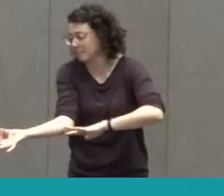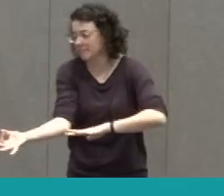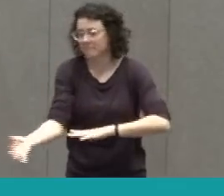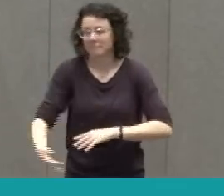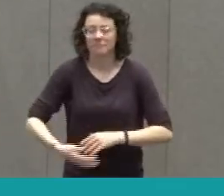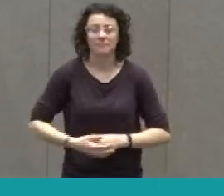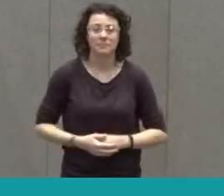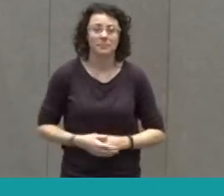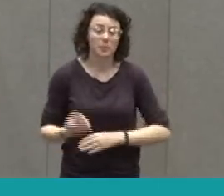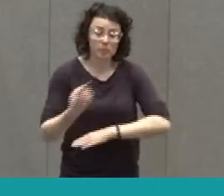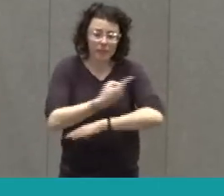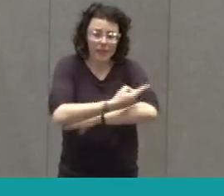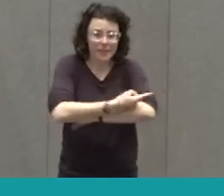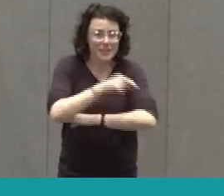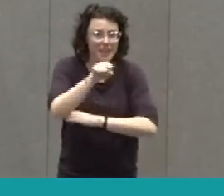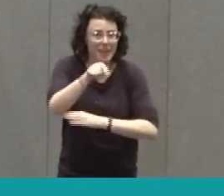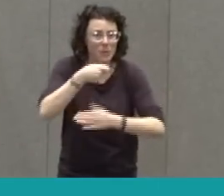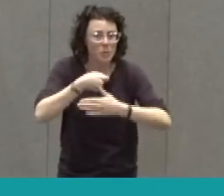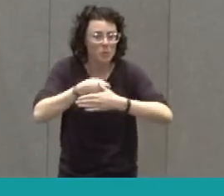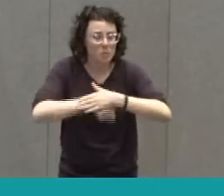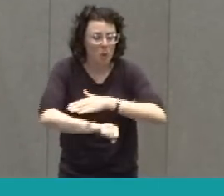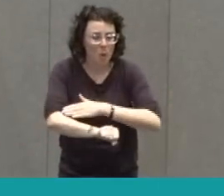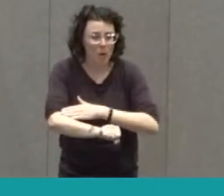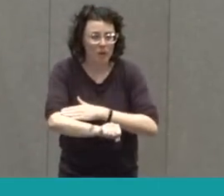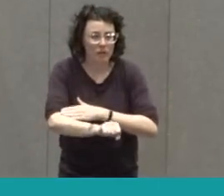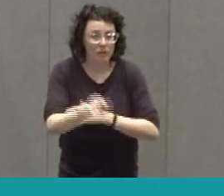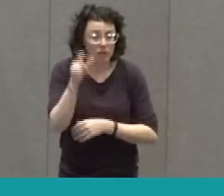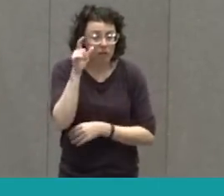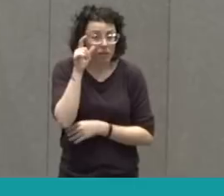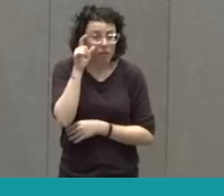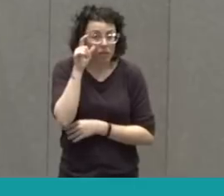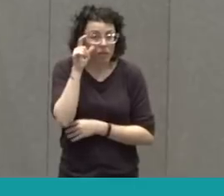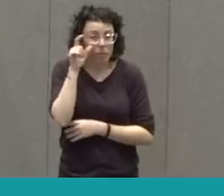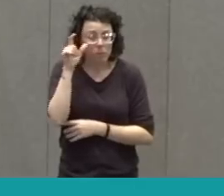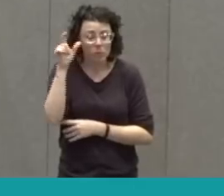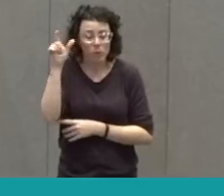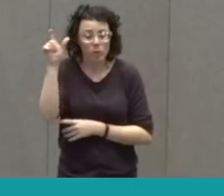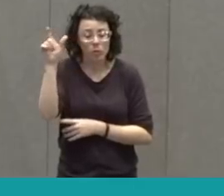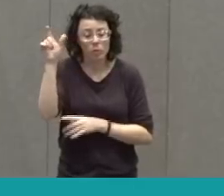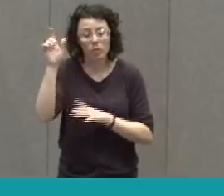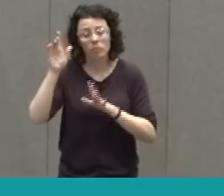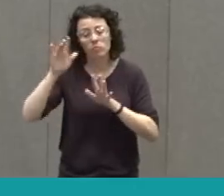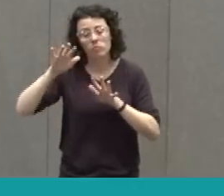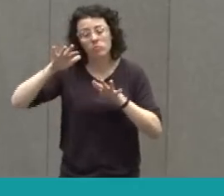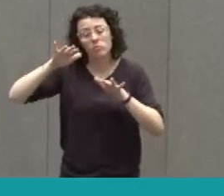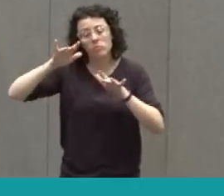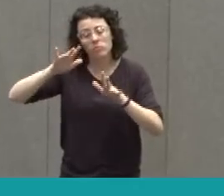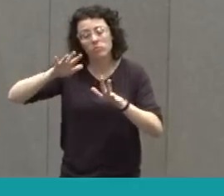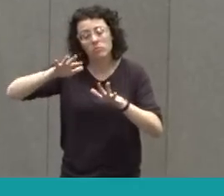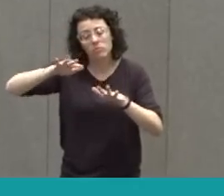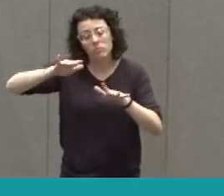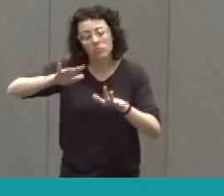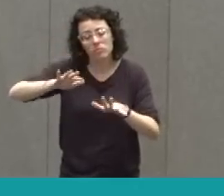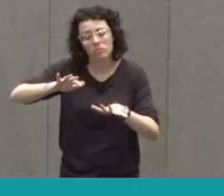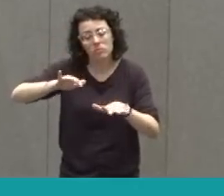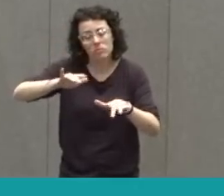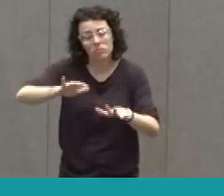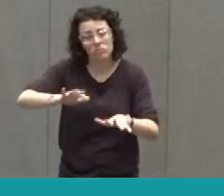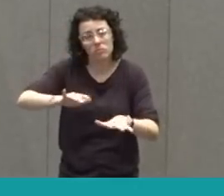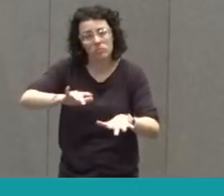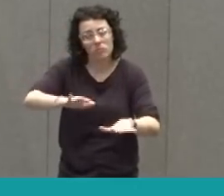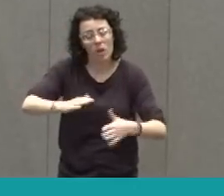On the day you were born, the quiet moon glowed and offered to bring a full, bright